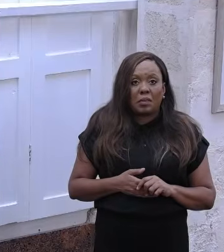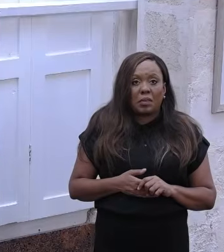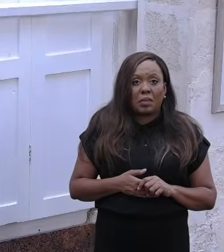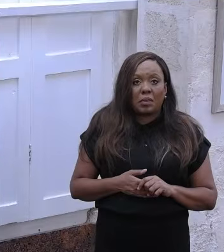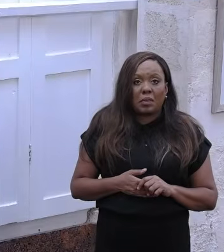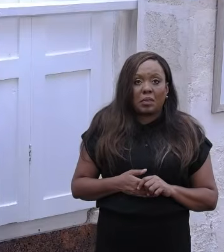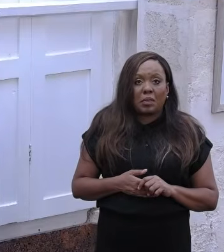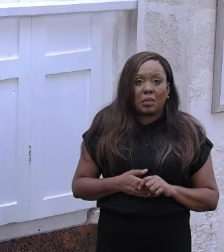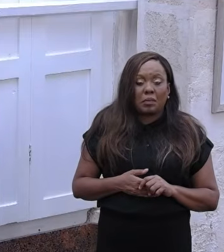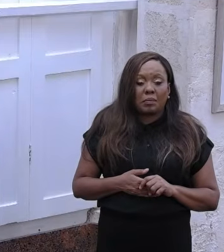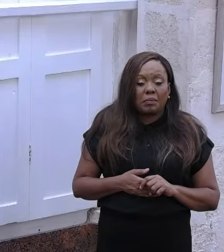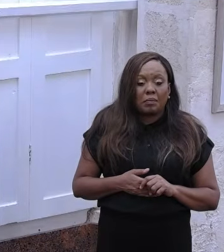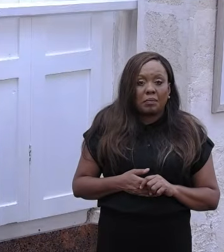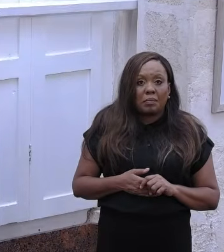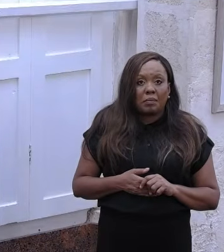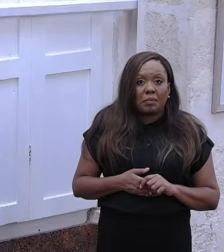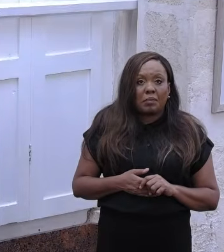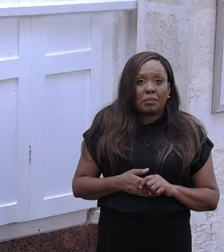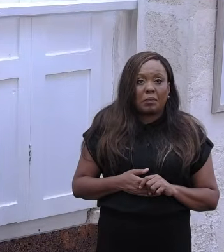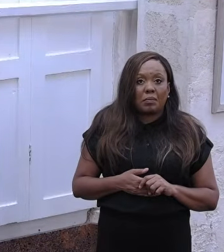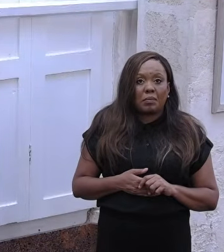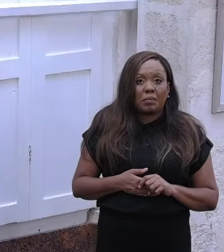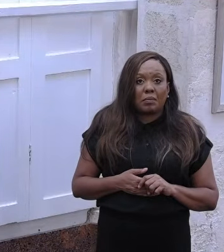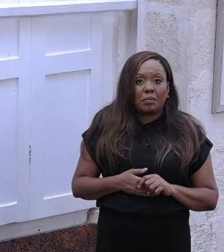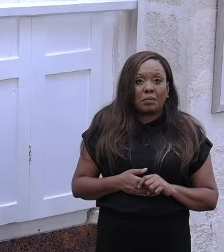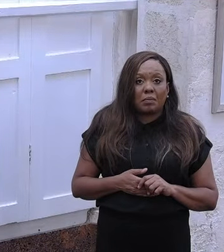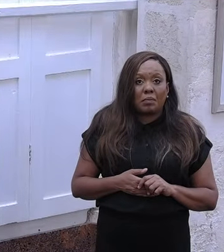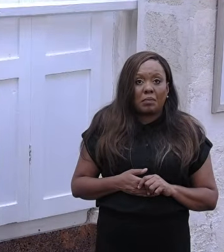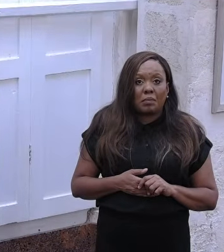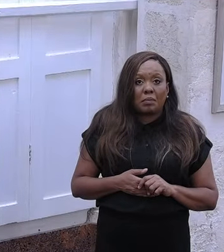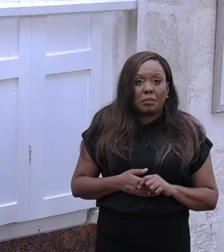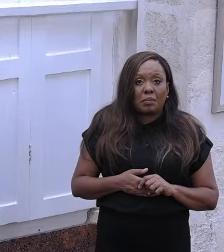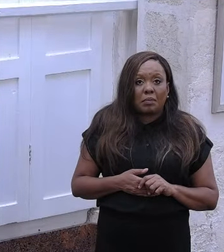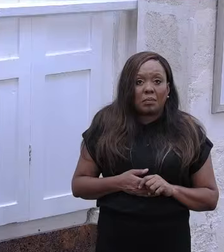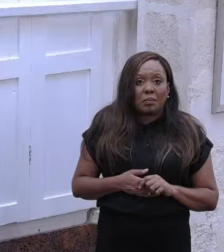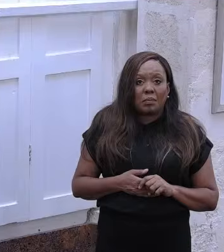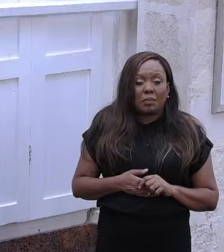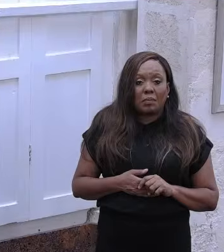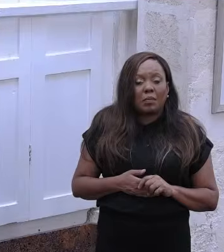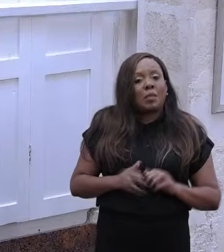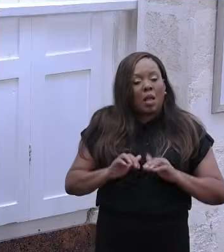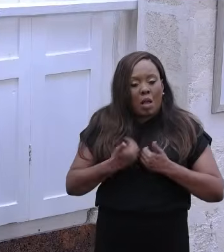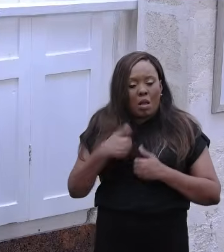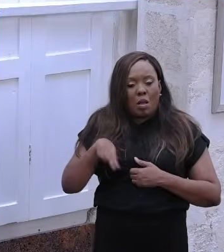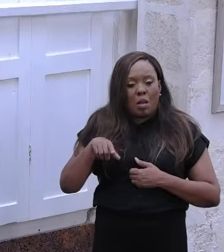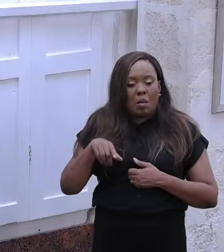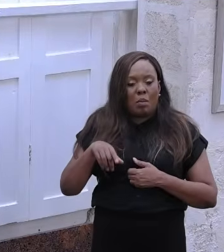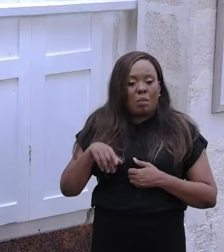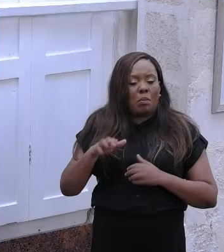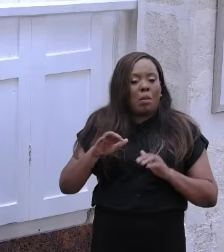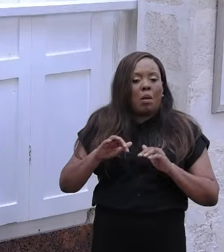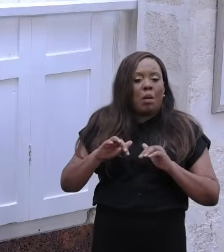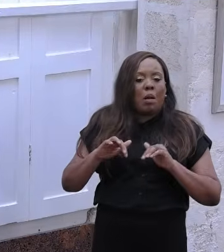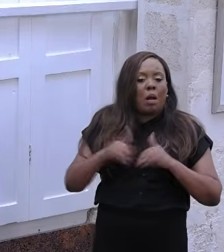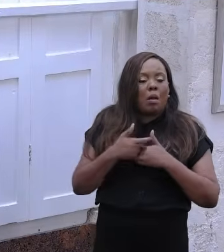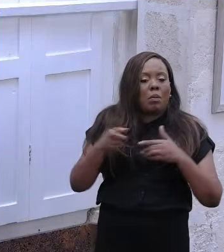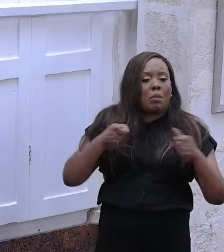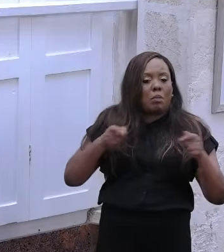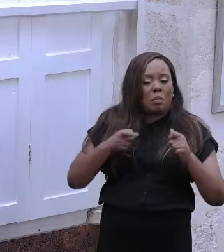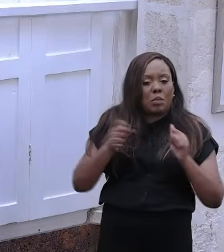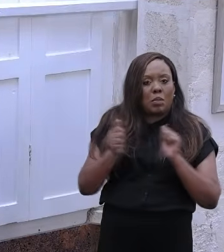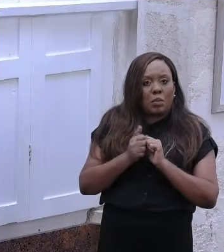have dealt with, how they deal with their labor shortage. And they recognized that they